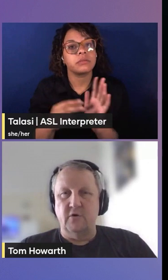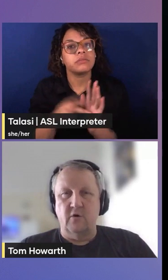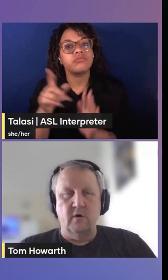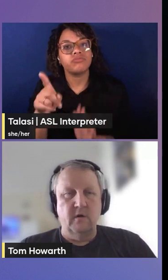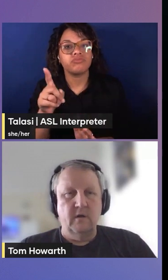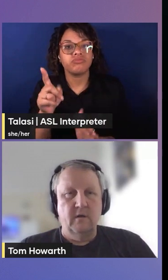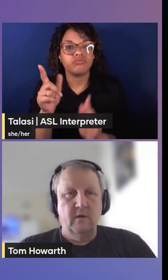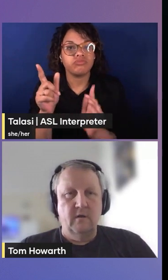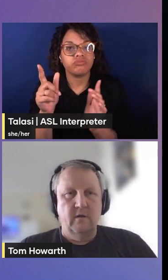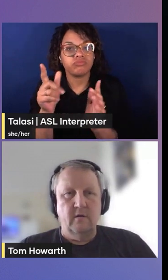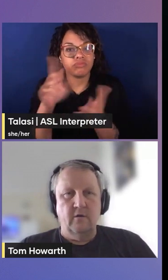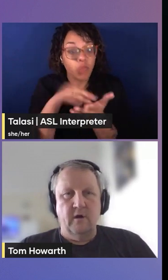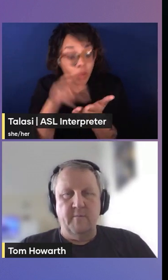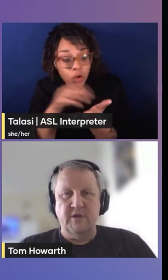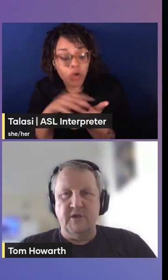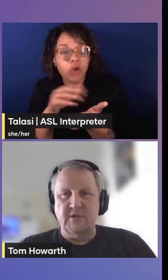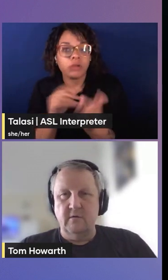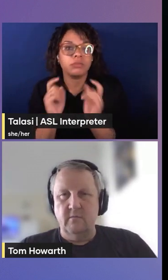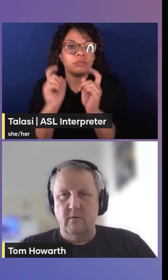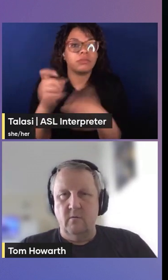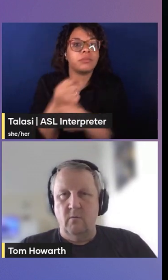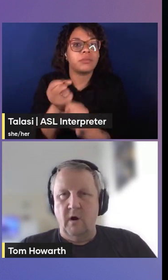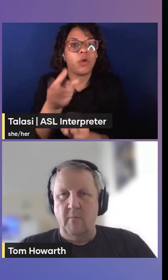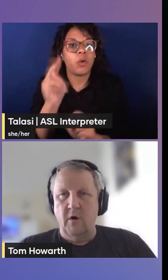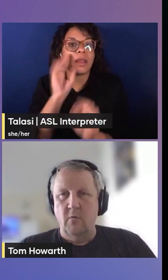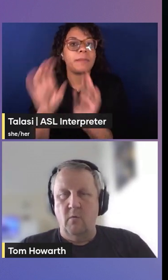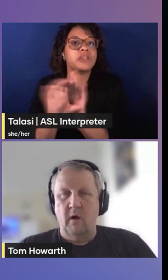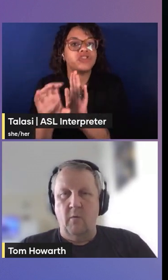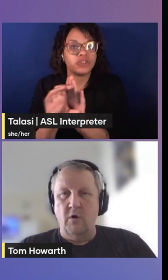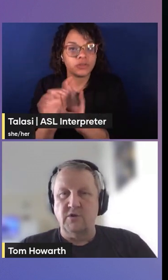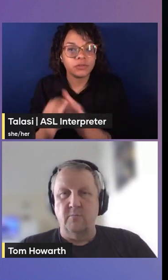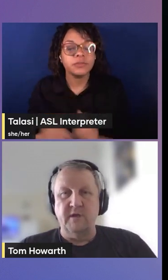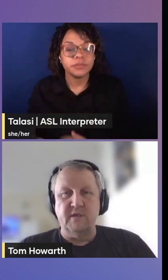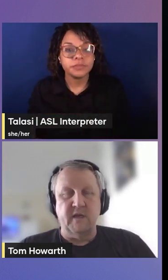create your images.